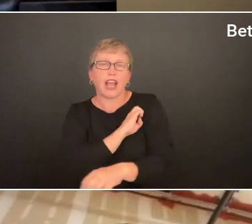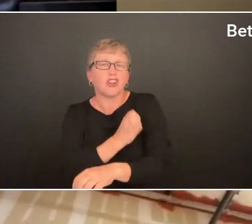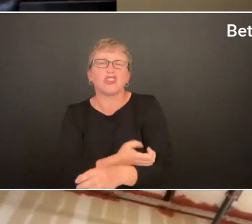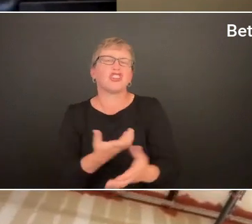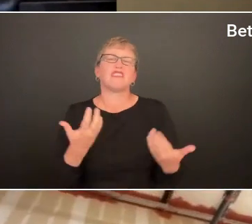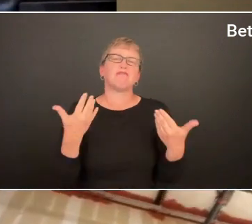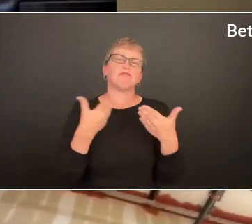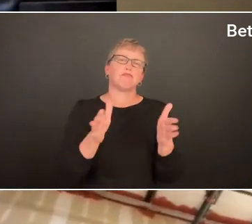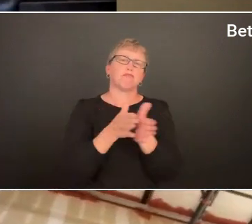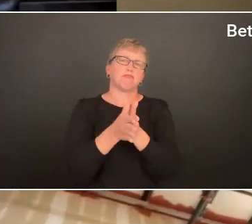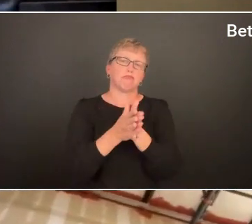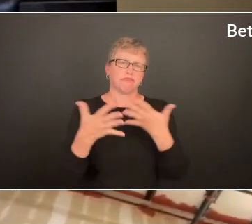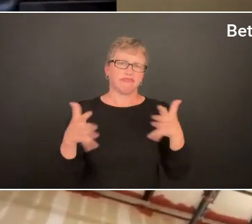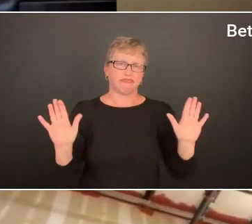relationship,